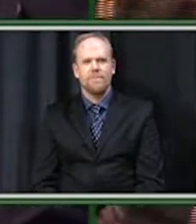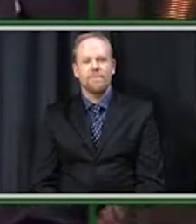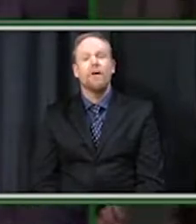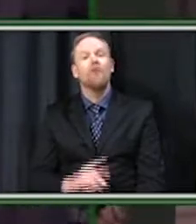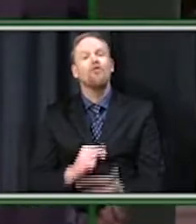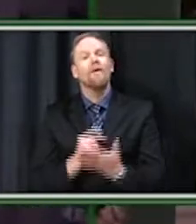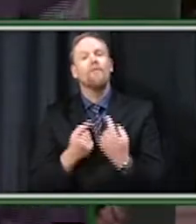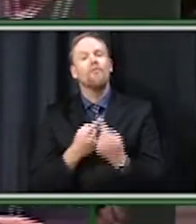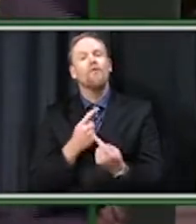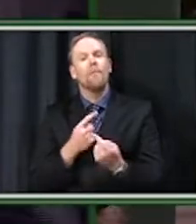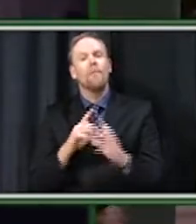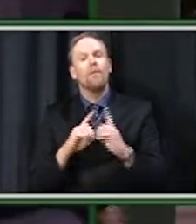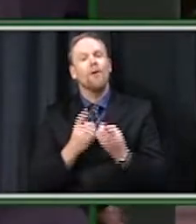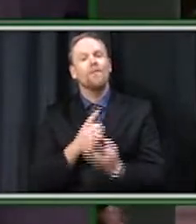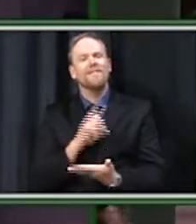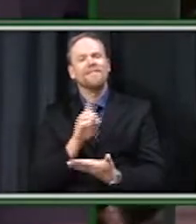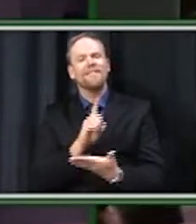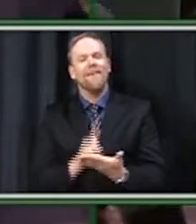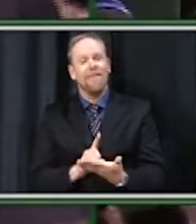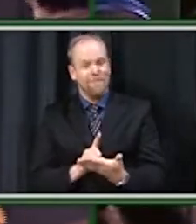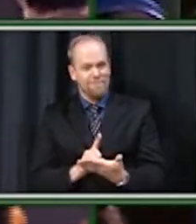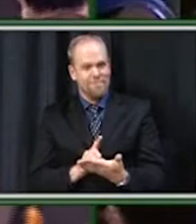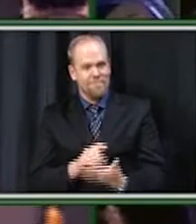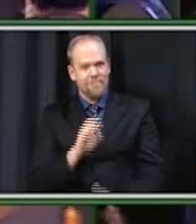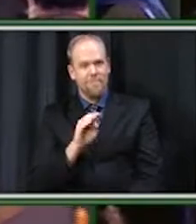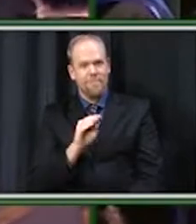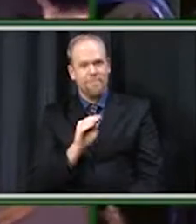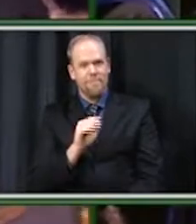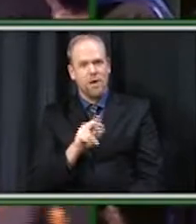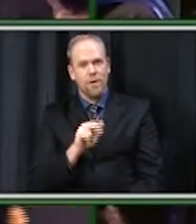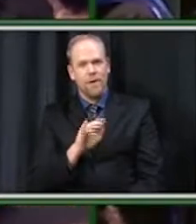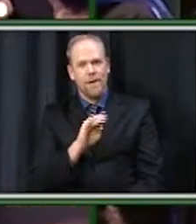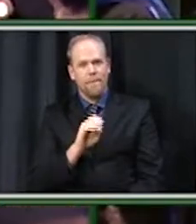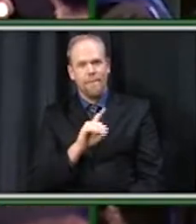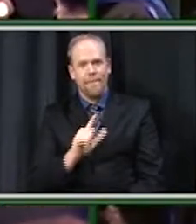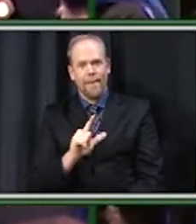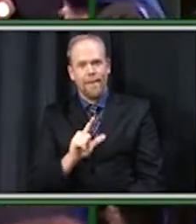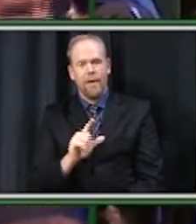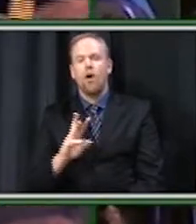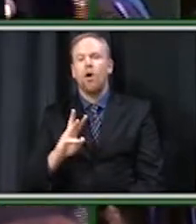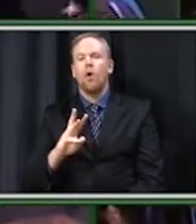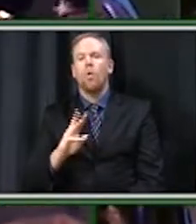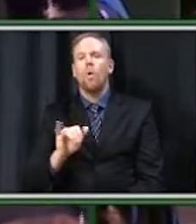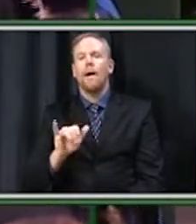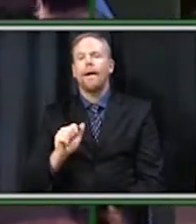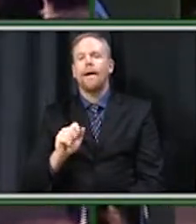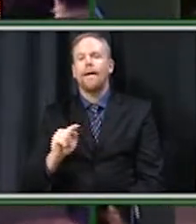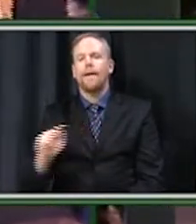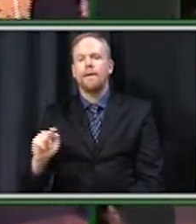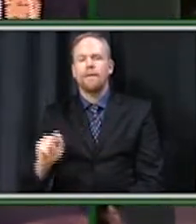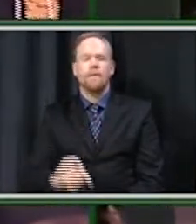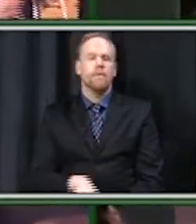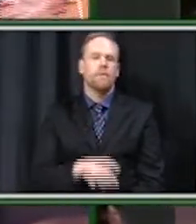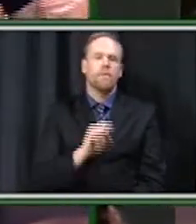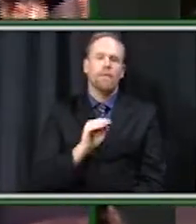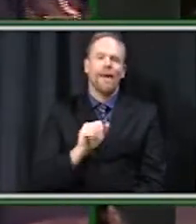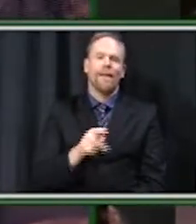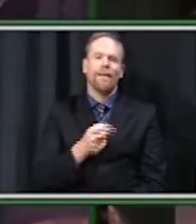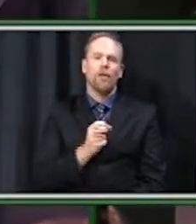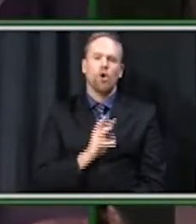Graduates from design, Maribel Martinez Wyatt. Matthew Pavlos.